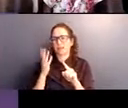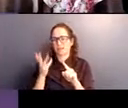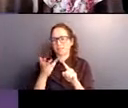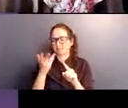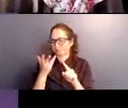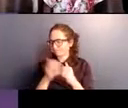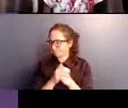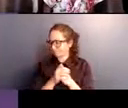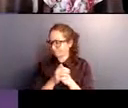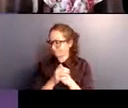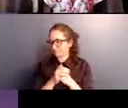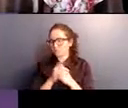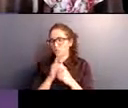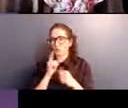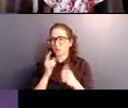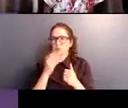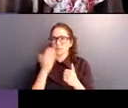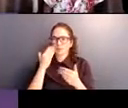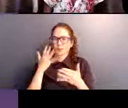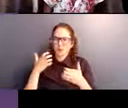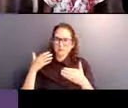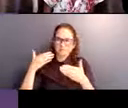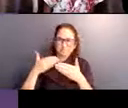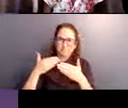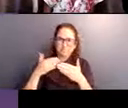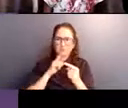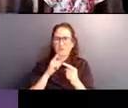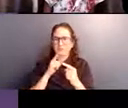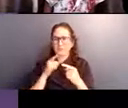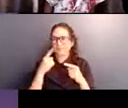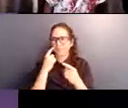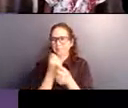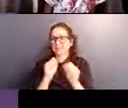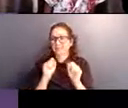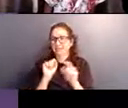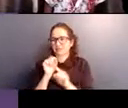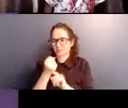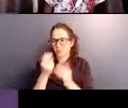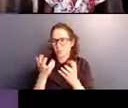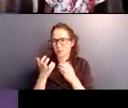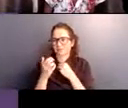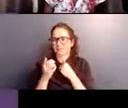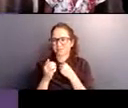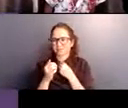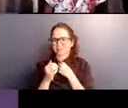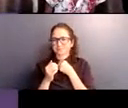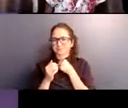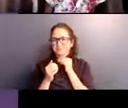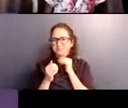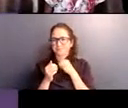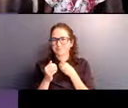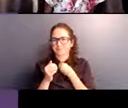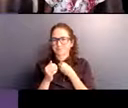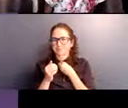go to reach their task completion in safety. And I know when our students are in class, they